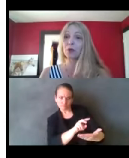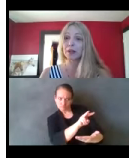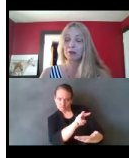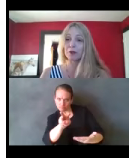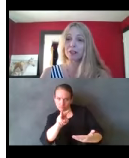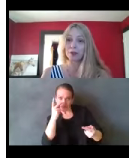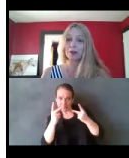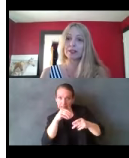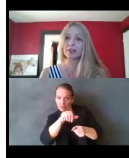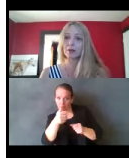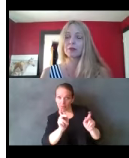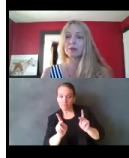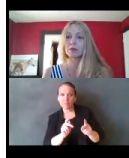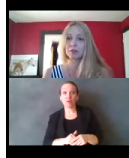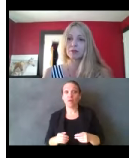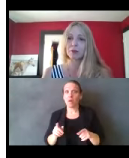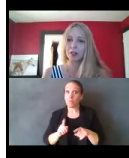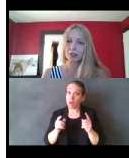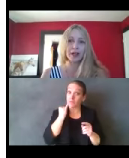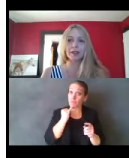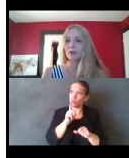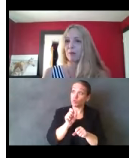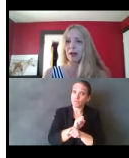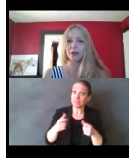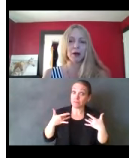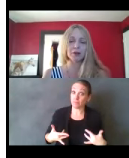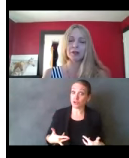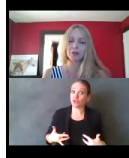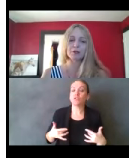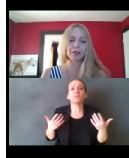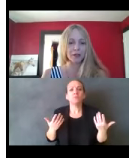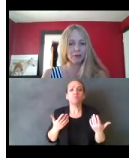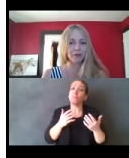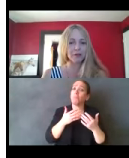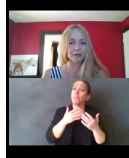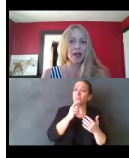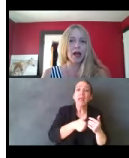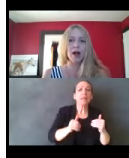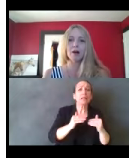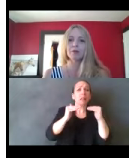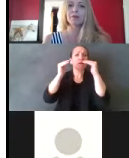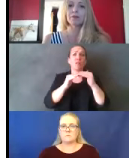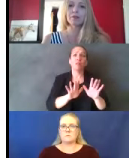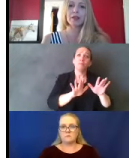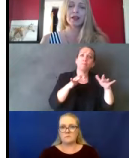can do if we're experiencing those symptoms of depression at either a mild, moderate, or severe level.